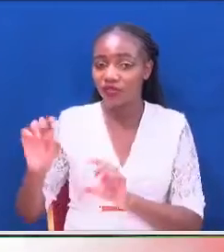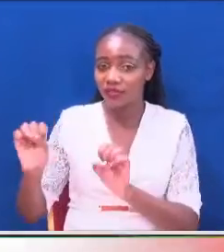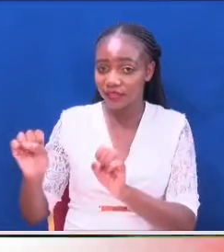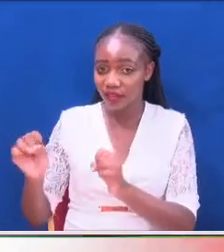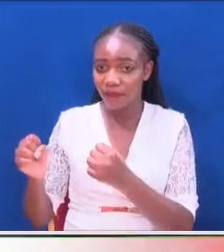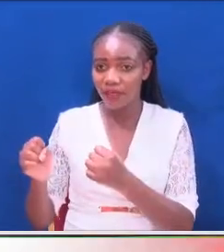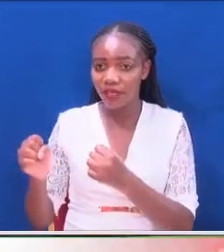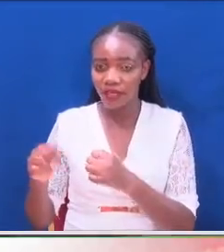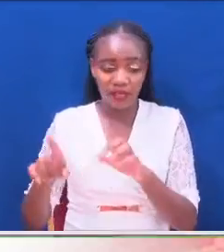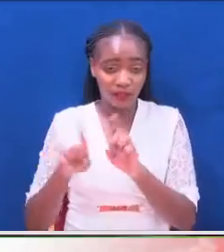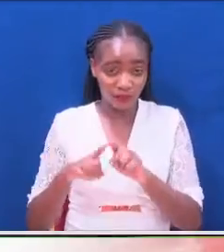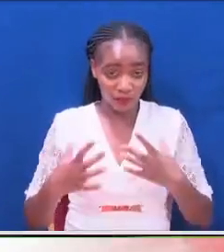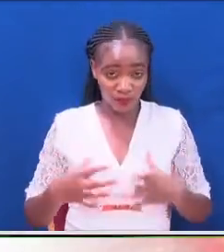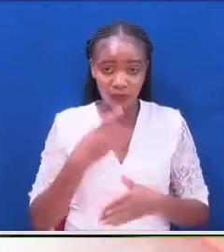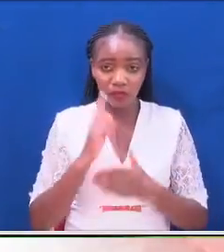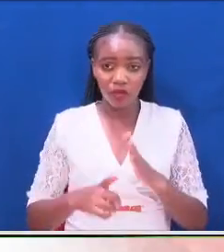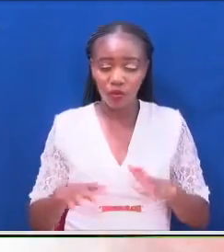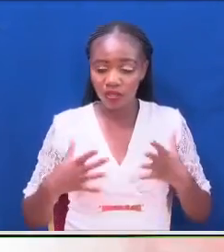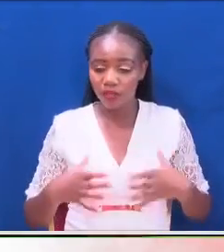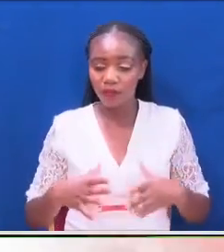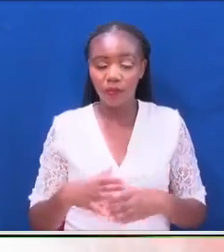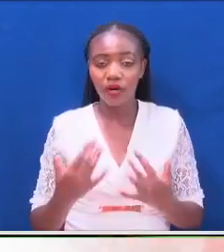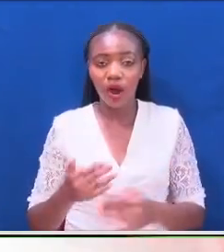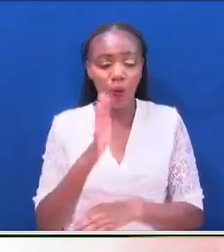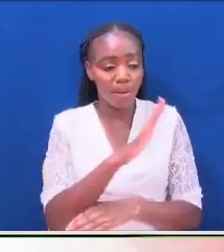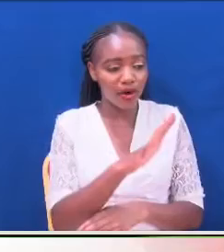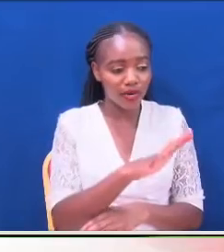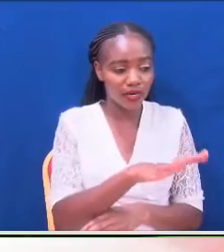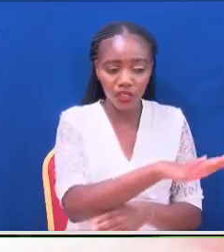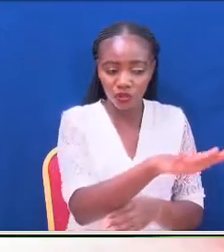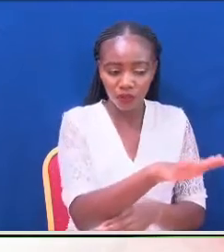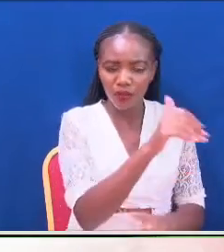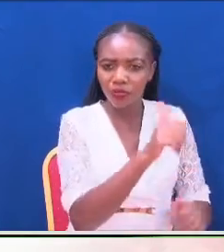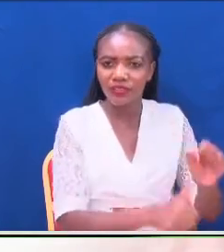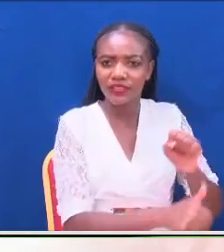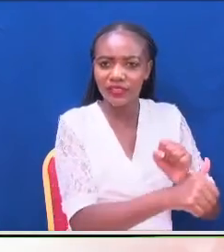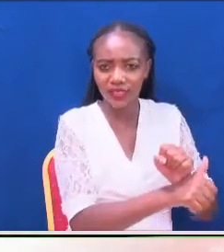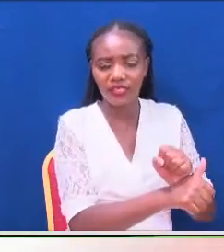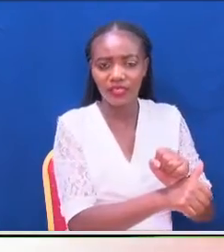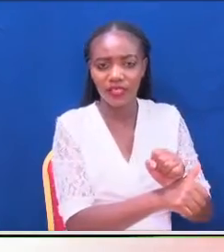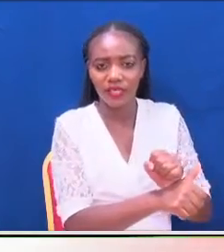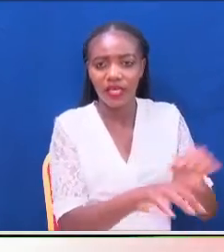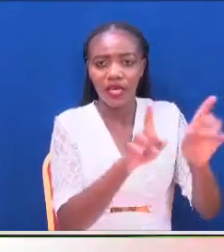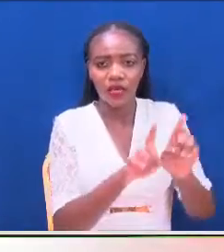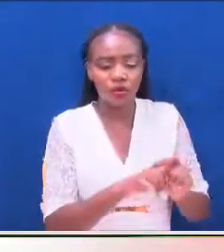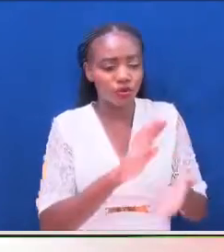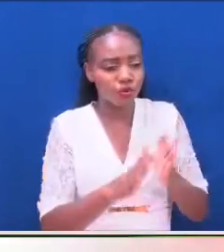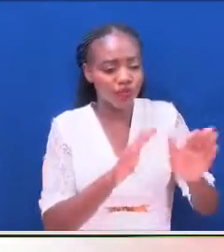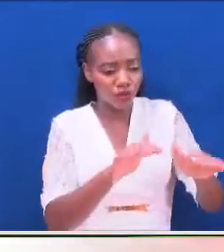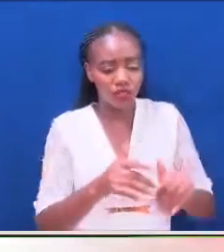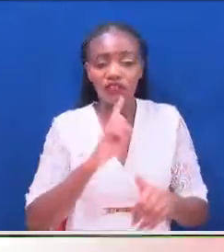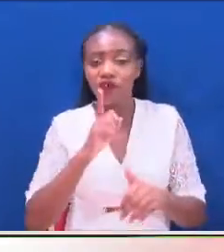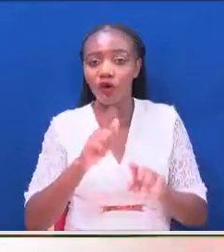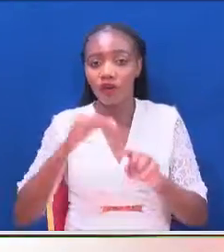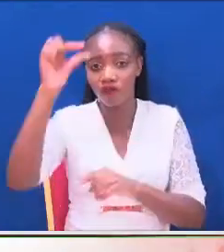said it regretted that the populations were returning to dangerous areas classified as red zones without waiting for the order of the